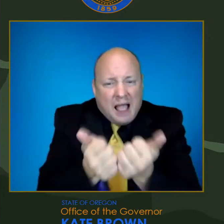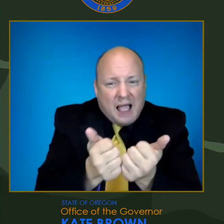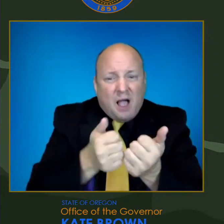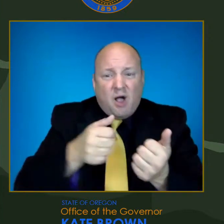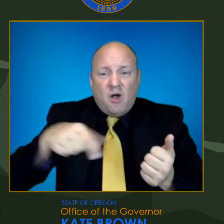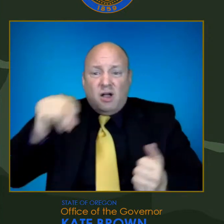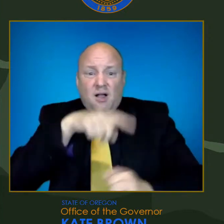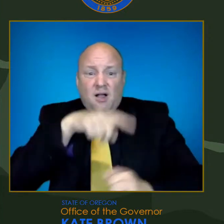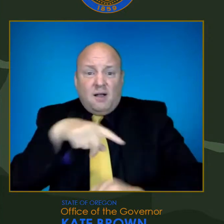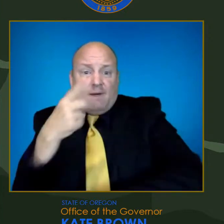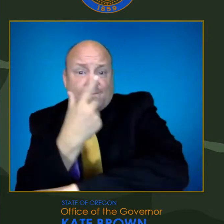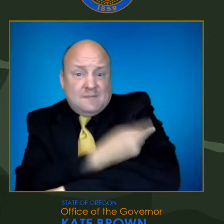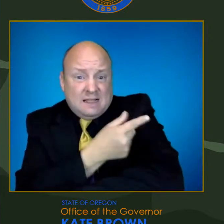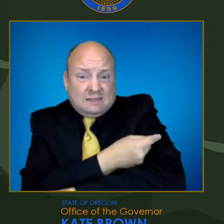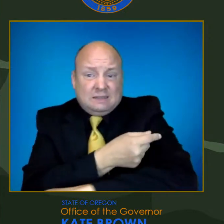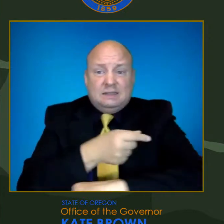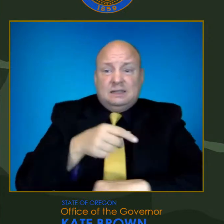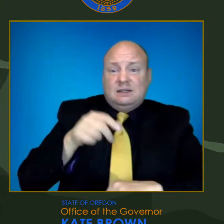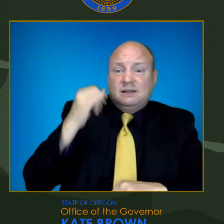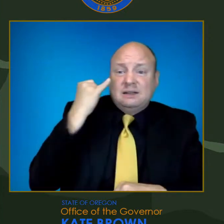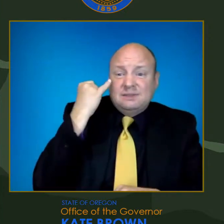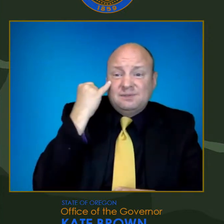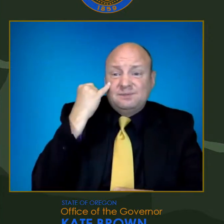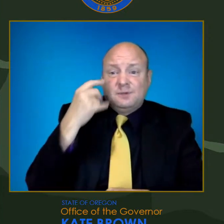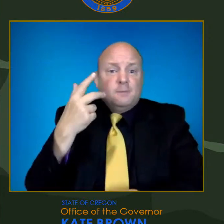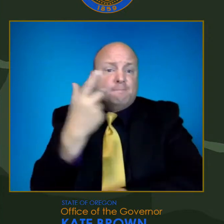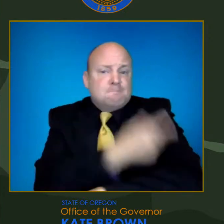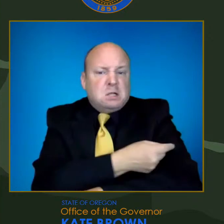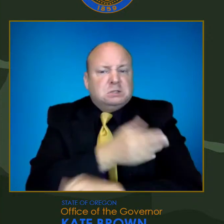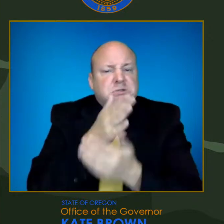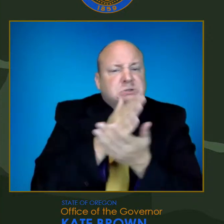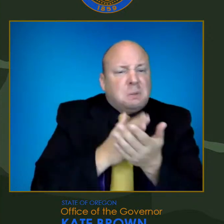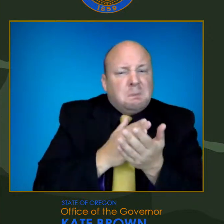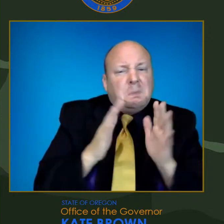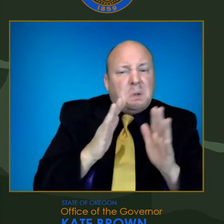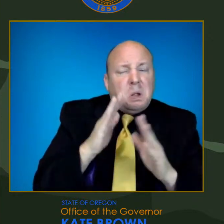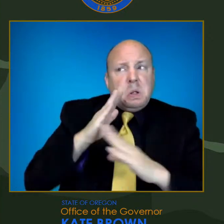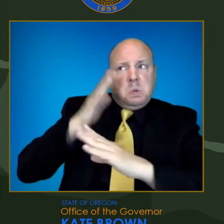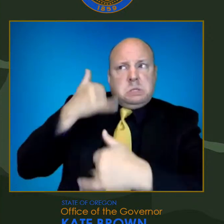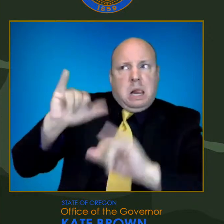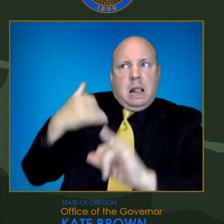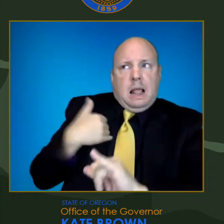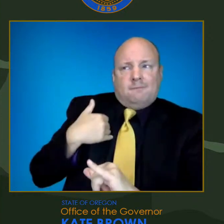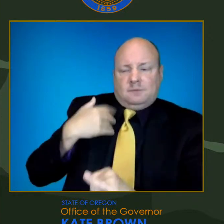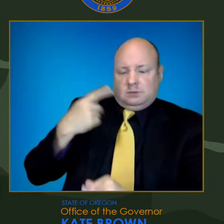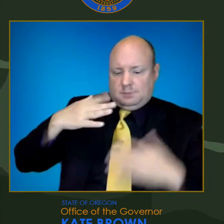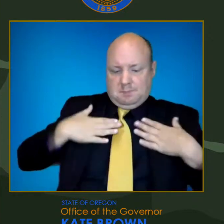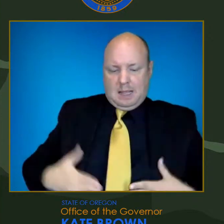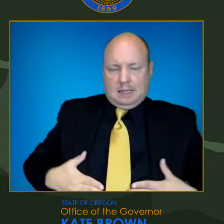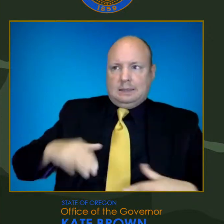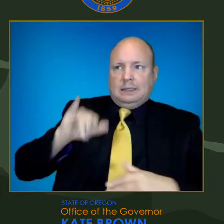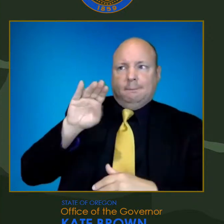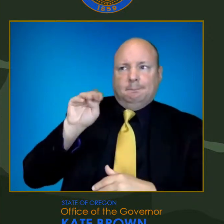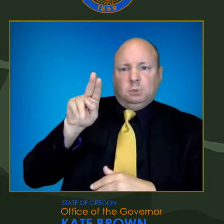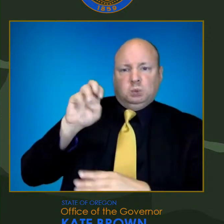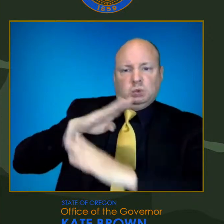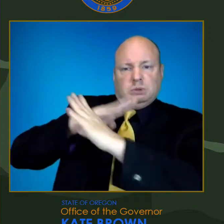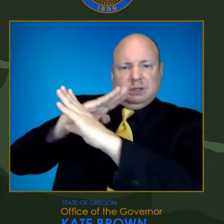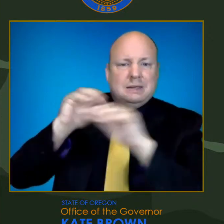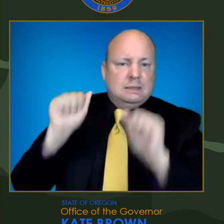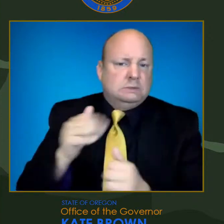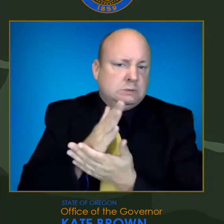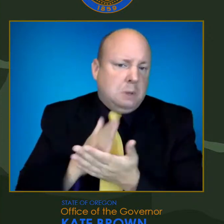that exists for vaccinated people. They protect the person wearing the mask, as well as those around them and the loved ones we return home